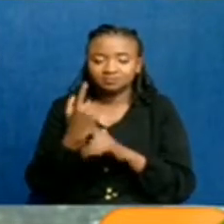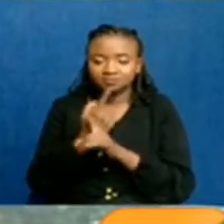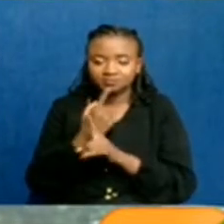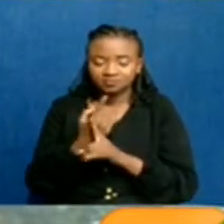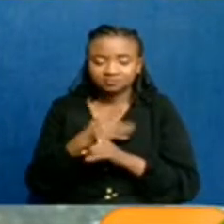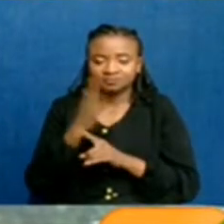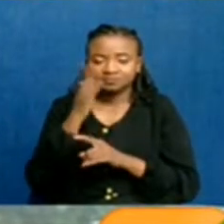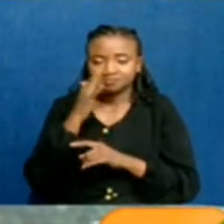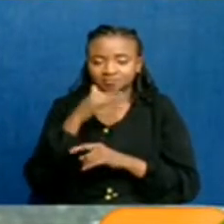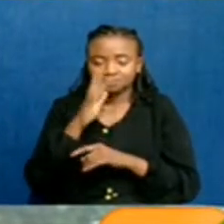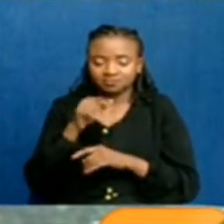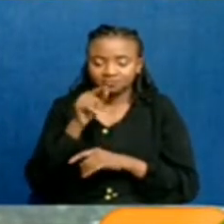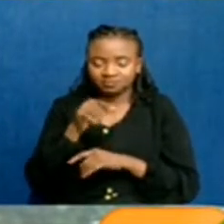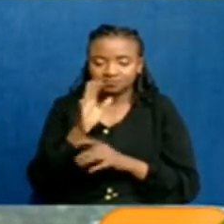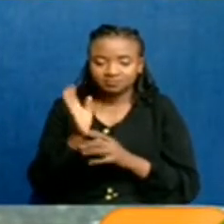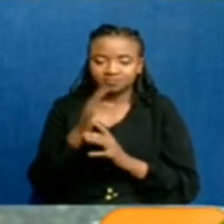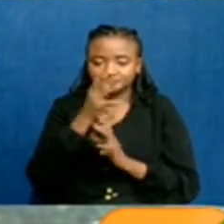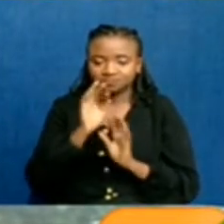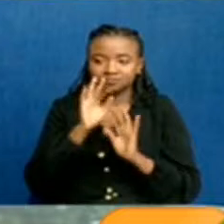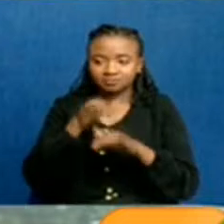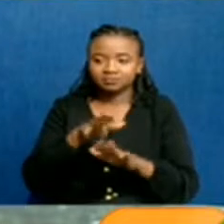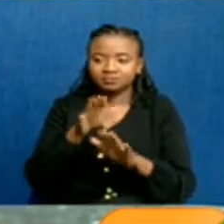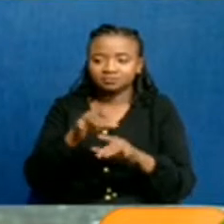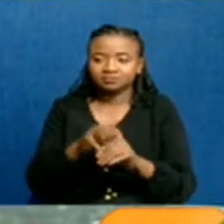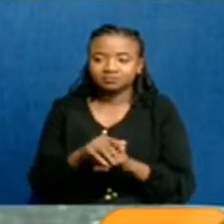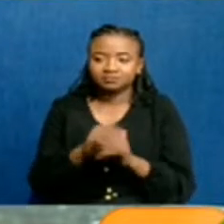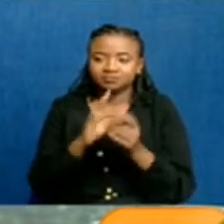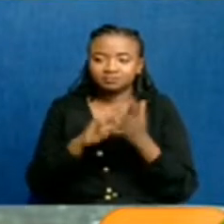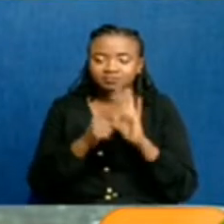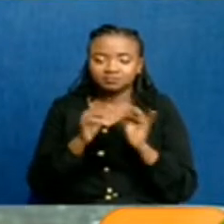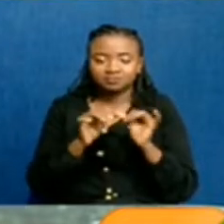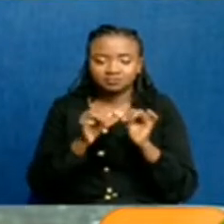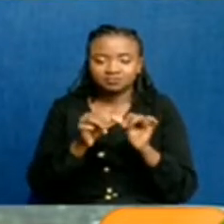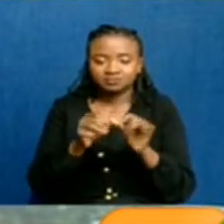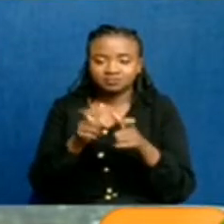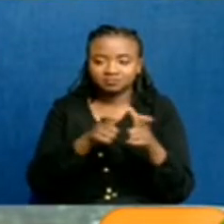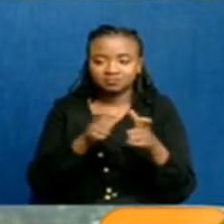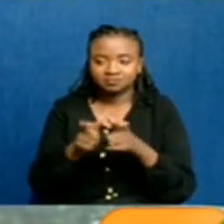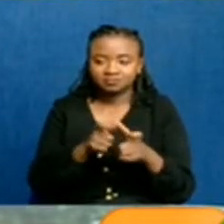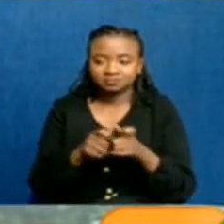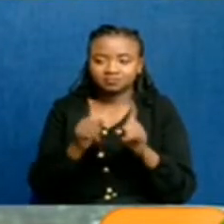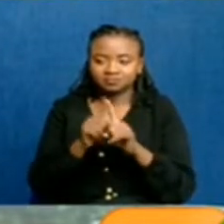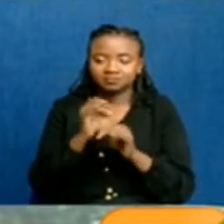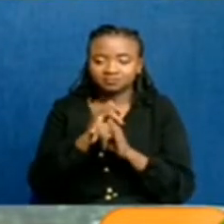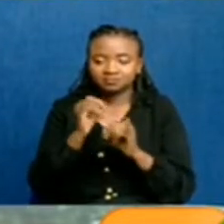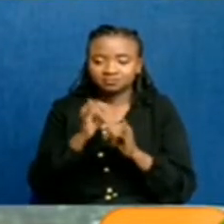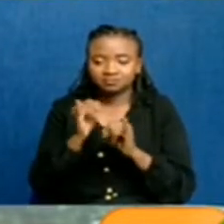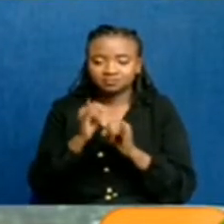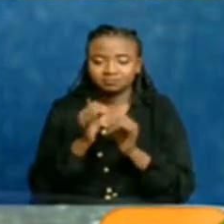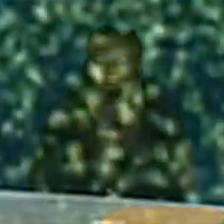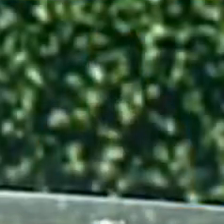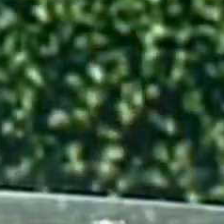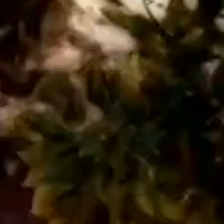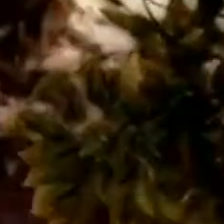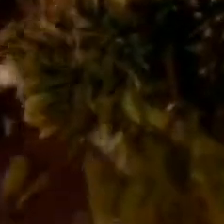Beach, turning the area into a model for sustainable waste management and clean energy production.